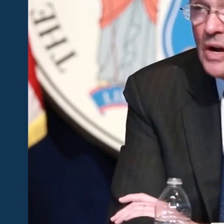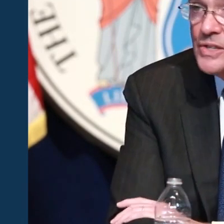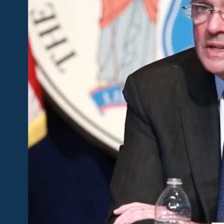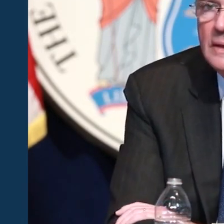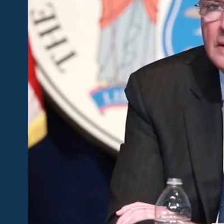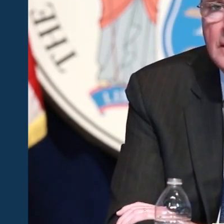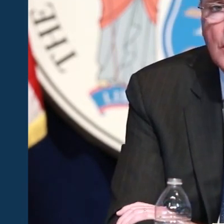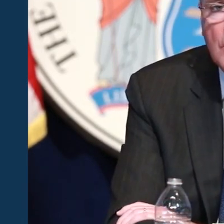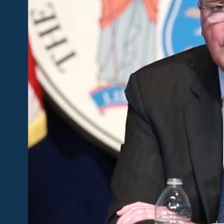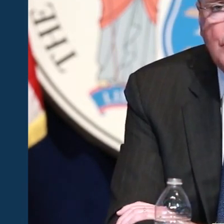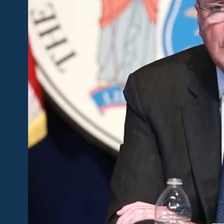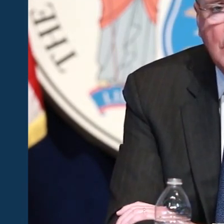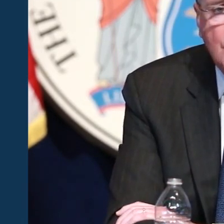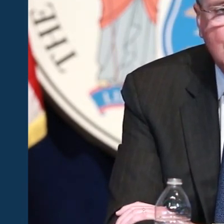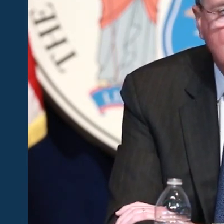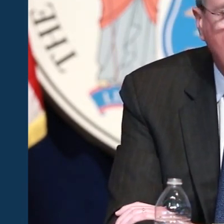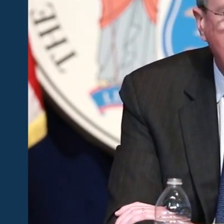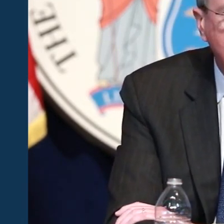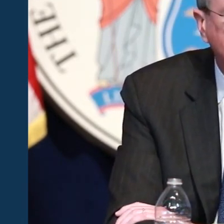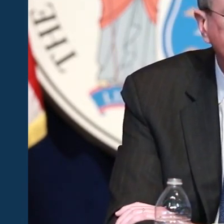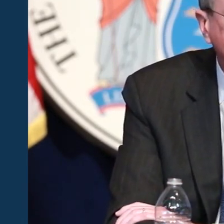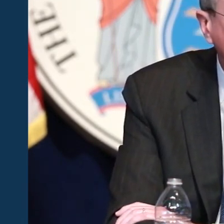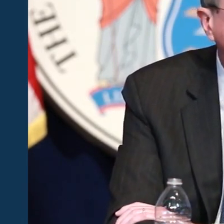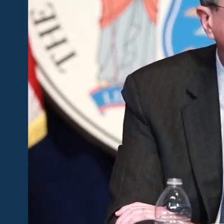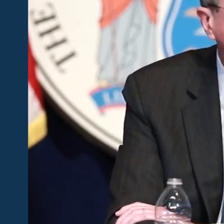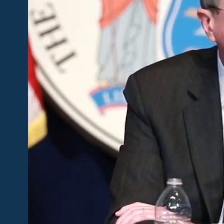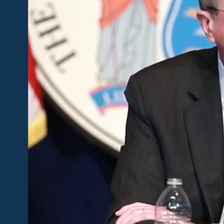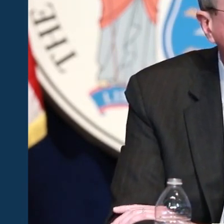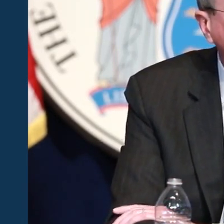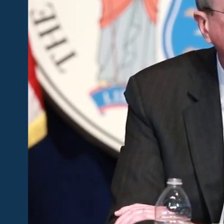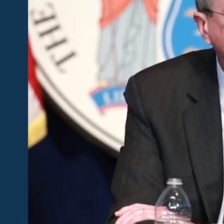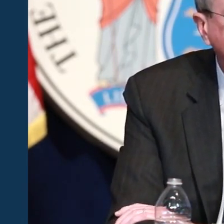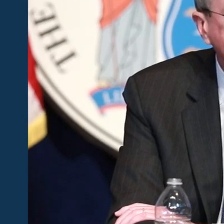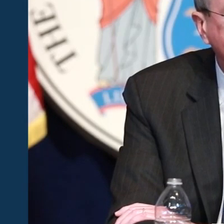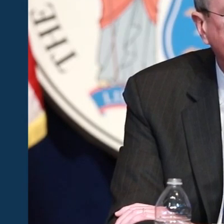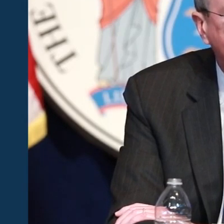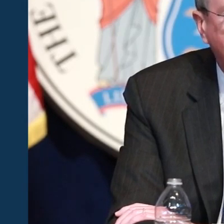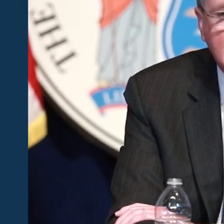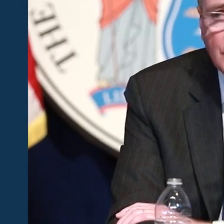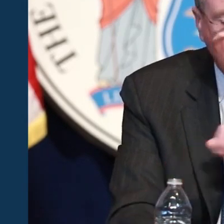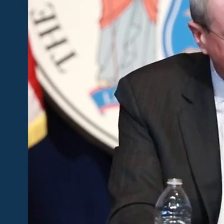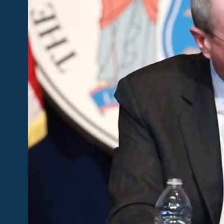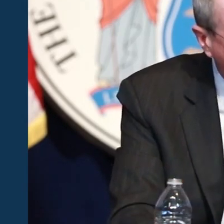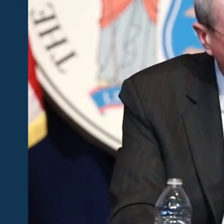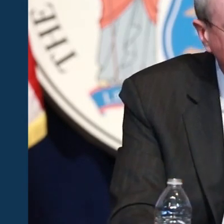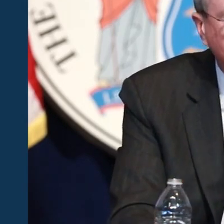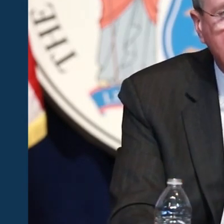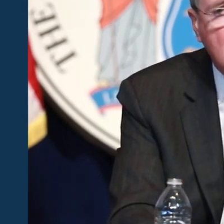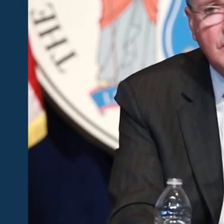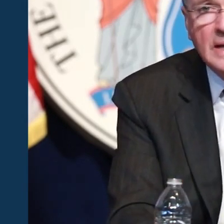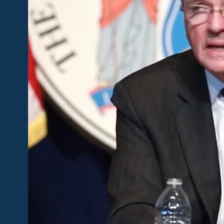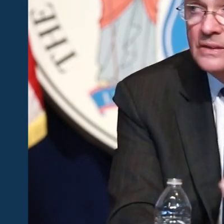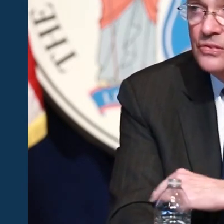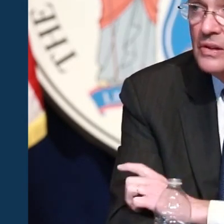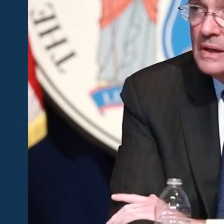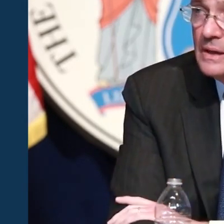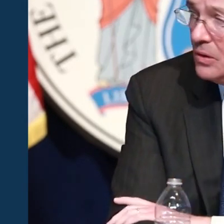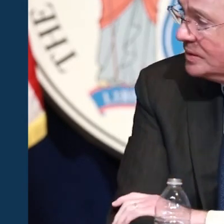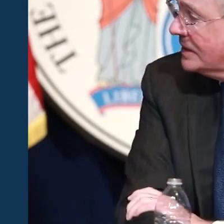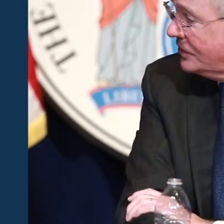and tragedy that we're facing in our veterans' homes, in particular in Paramus and Menlo Park. Knock on wood, so far Vineland